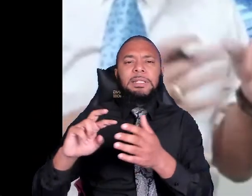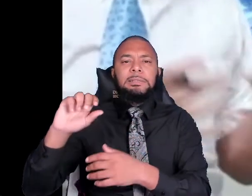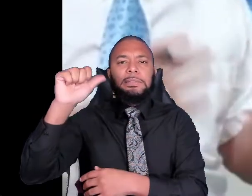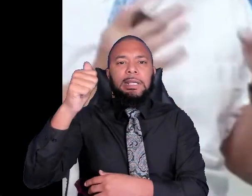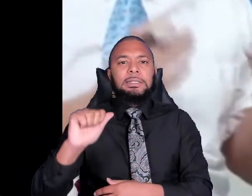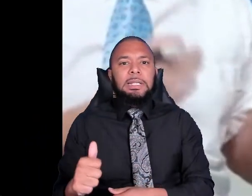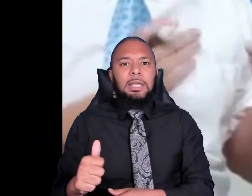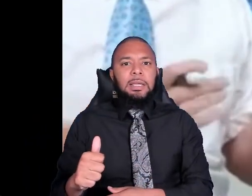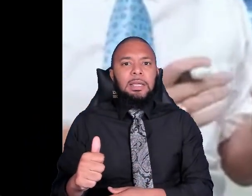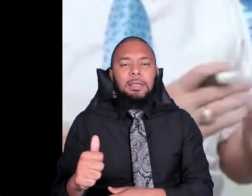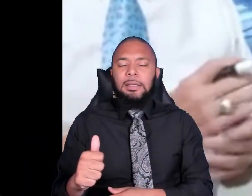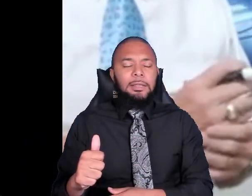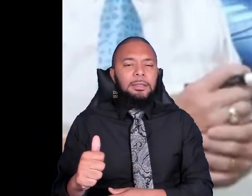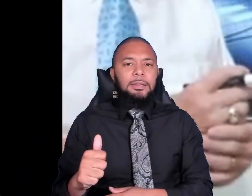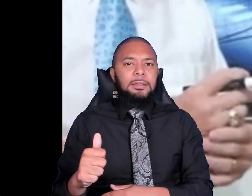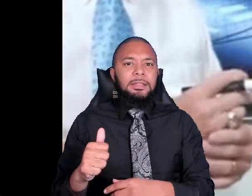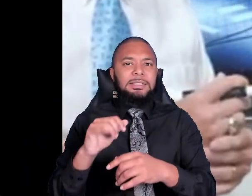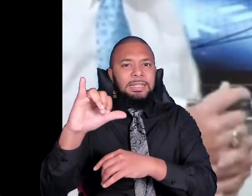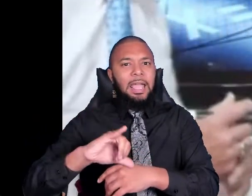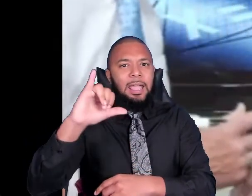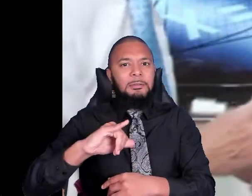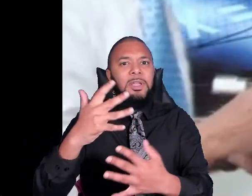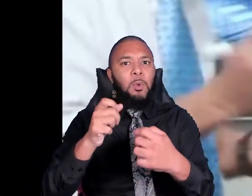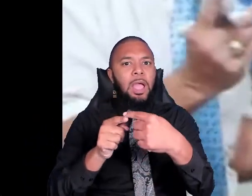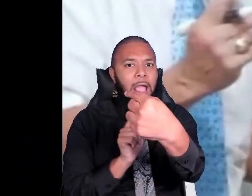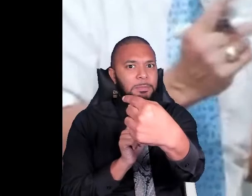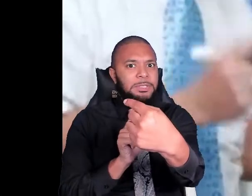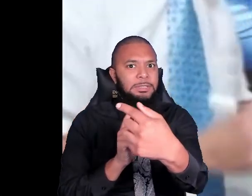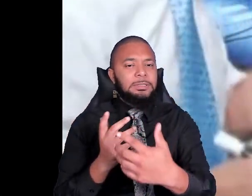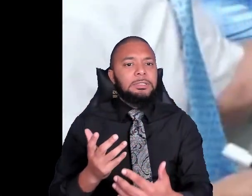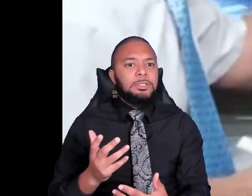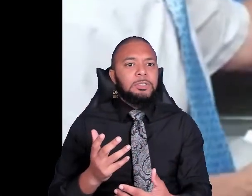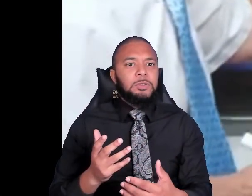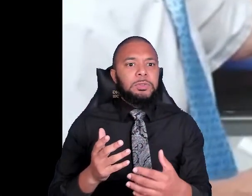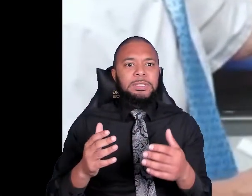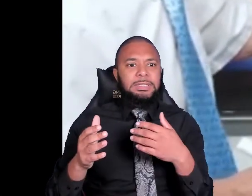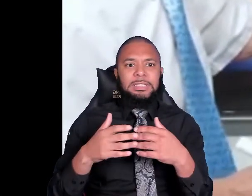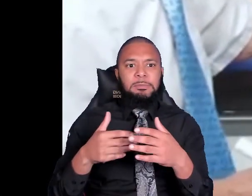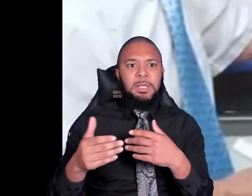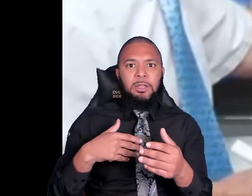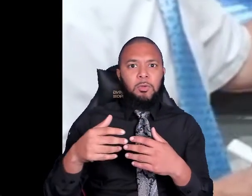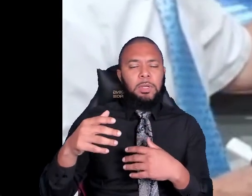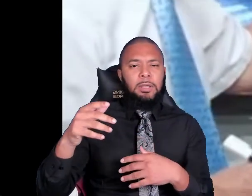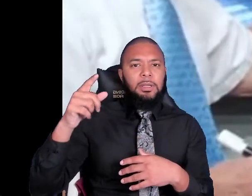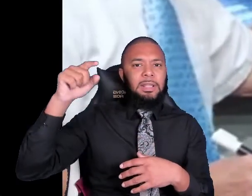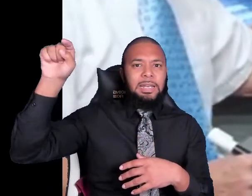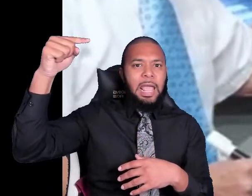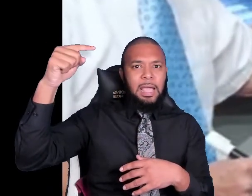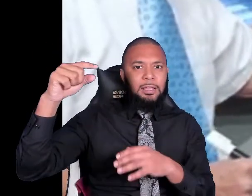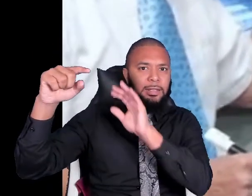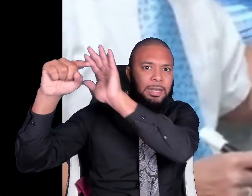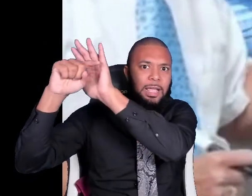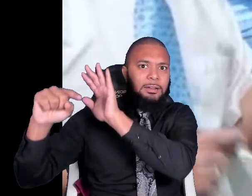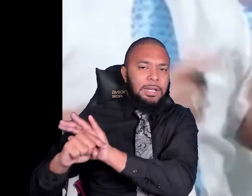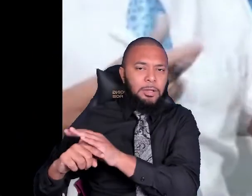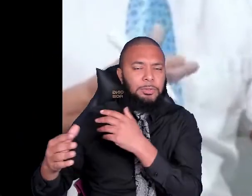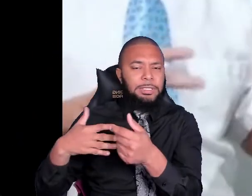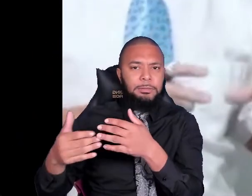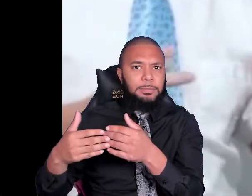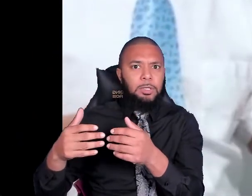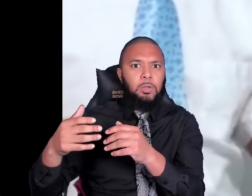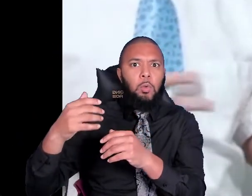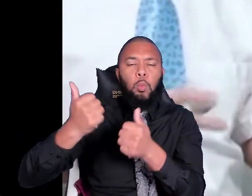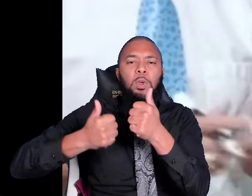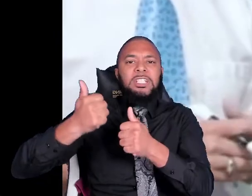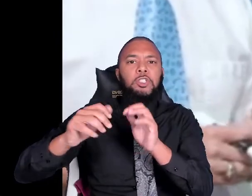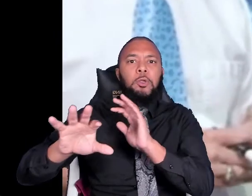0. We want to get two numbers that add up to 0. So it really didn't make any difference if she made this one negative or this one negative. But you want to